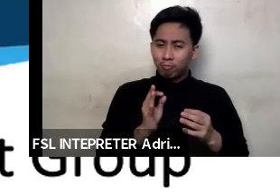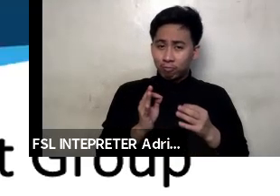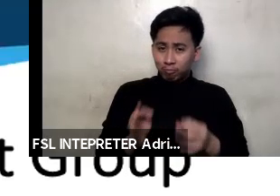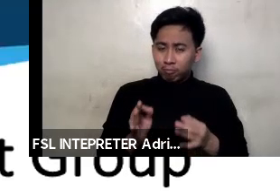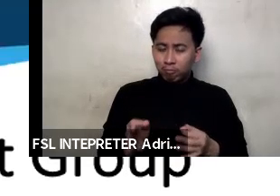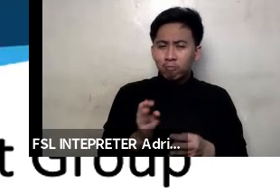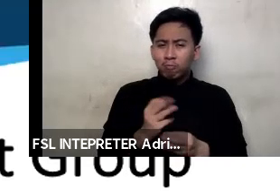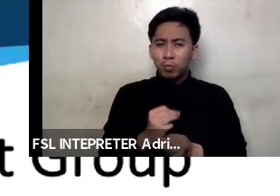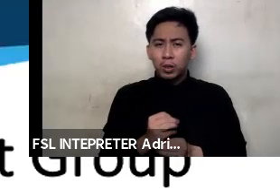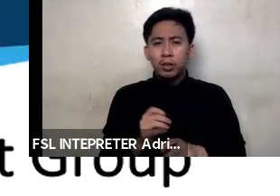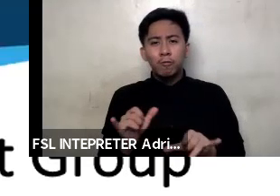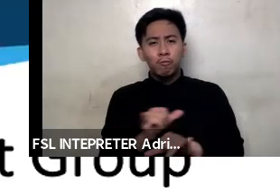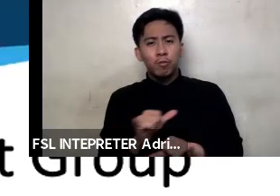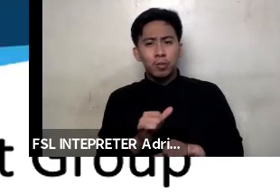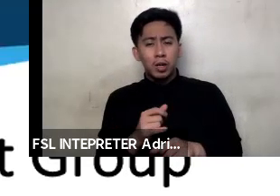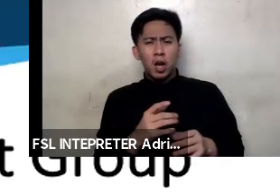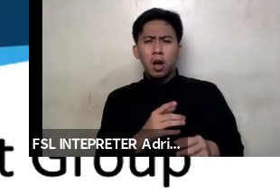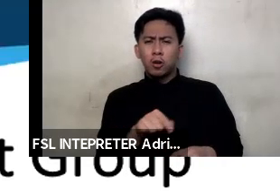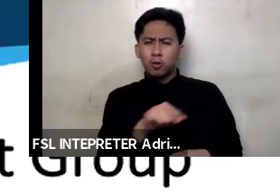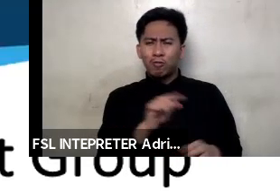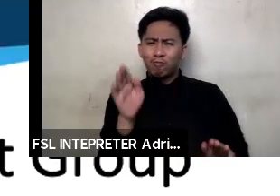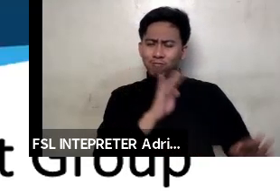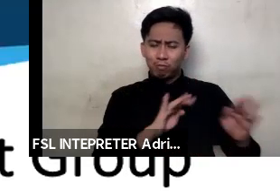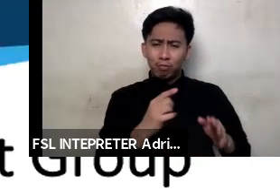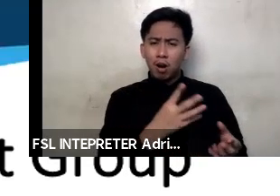male partners were also invited to the Usapang Maginoo.